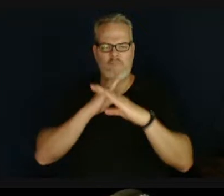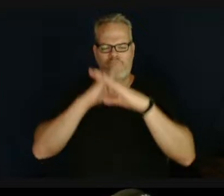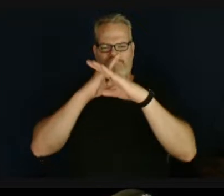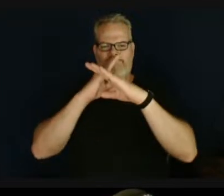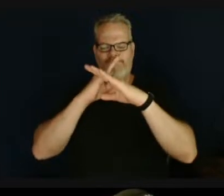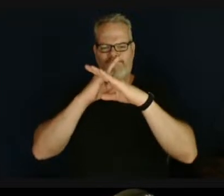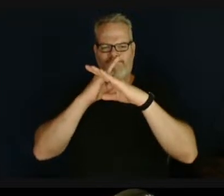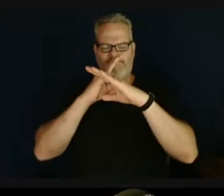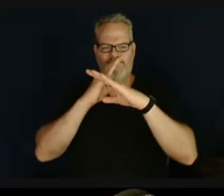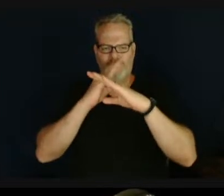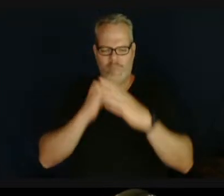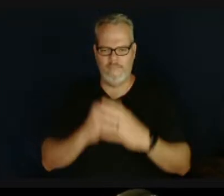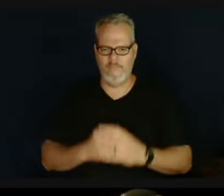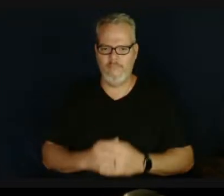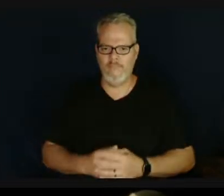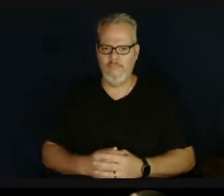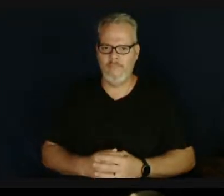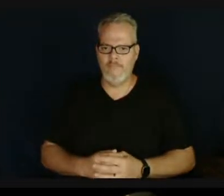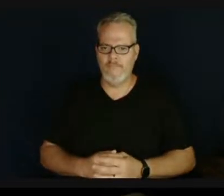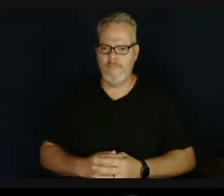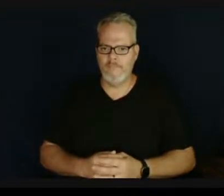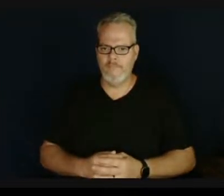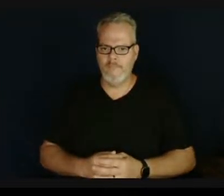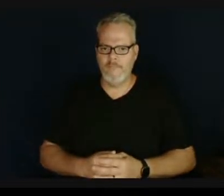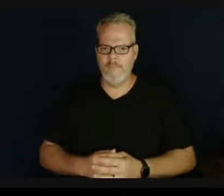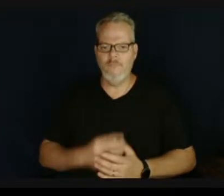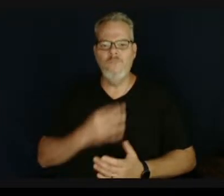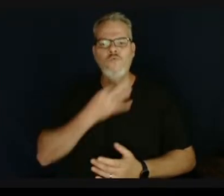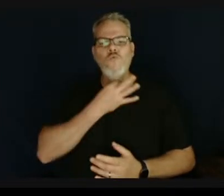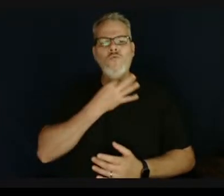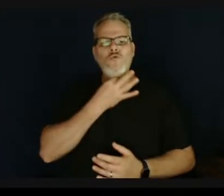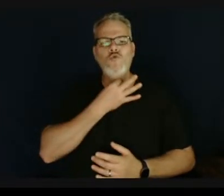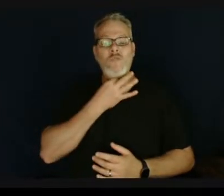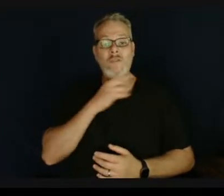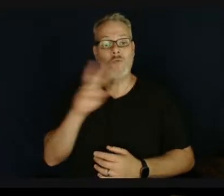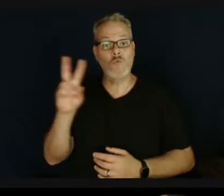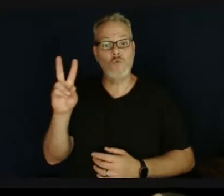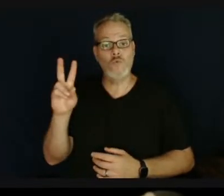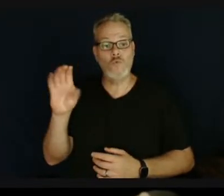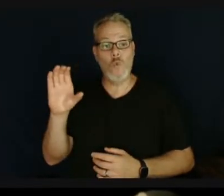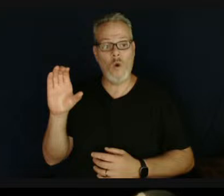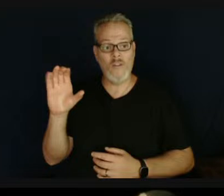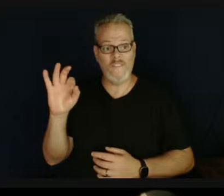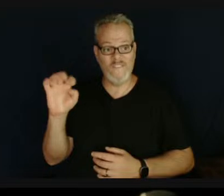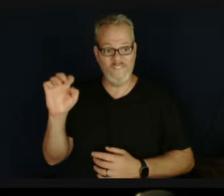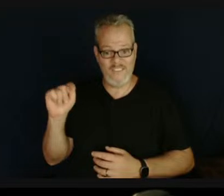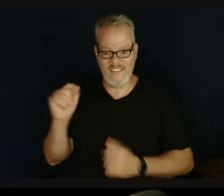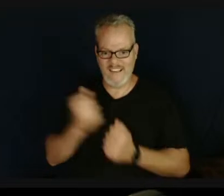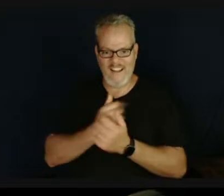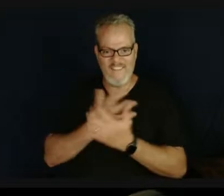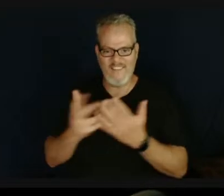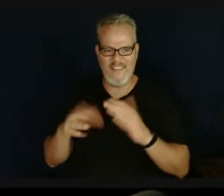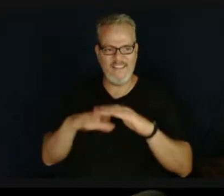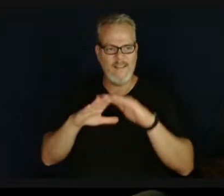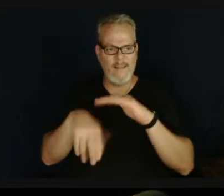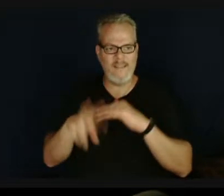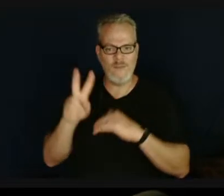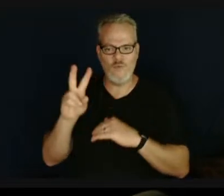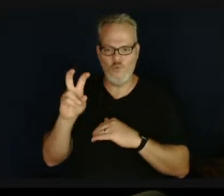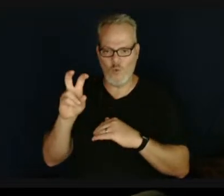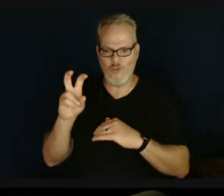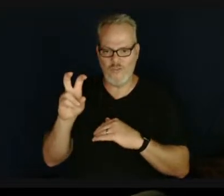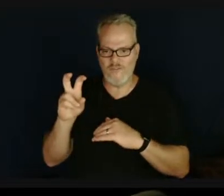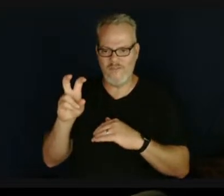to get this data from here. So I'm really curious about the taller ones. So 200 feet, 200 meters, everything's under 200. Everything